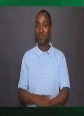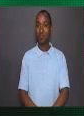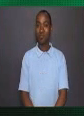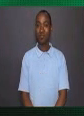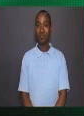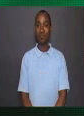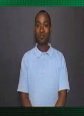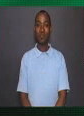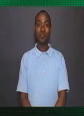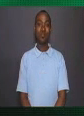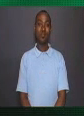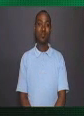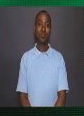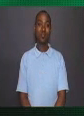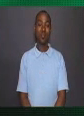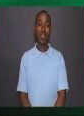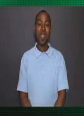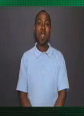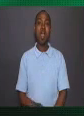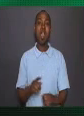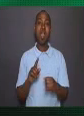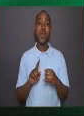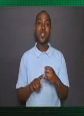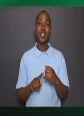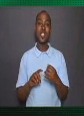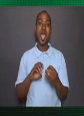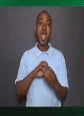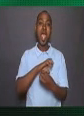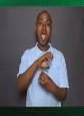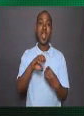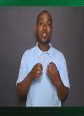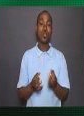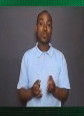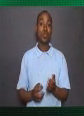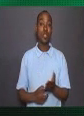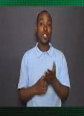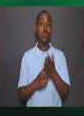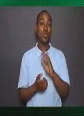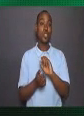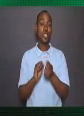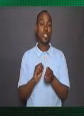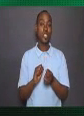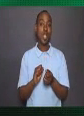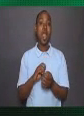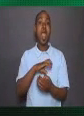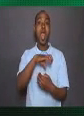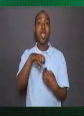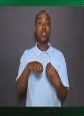At the end of the electron transport chain is the electron acceptor.